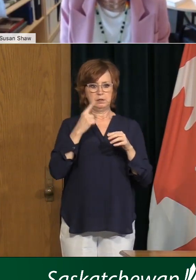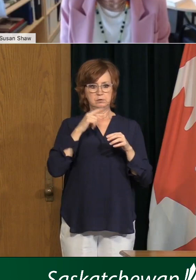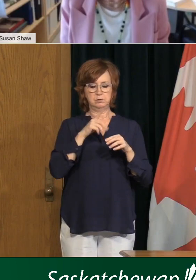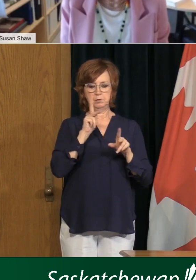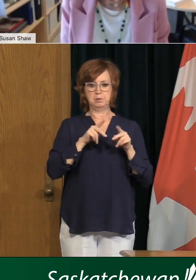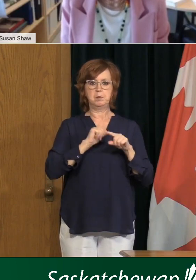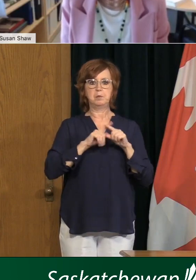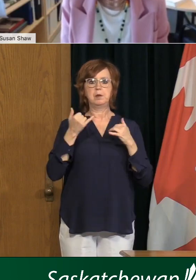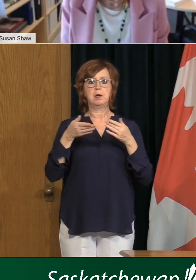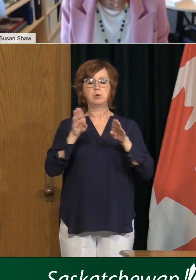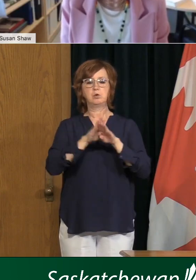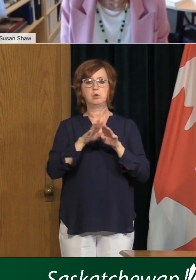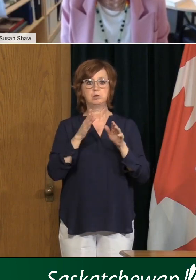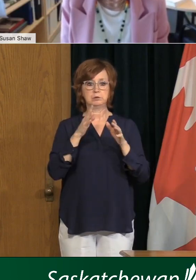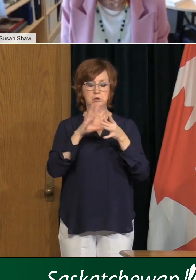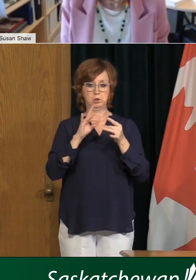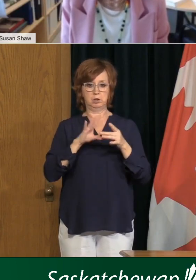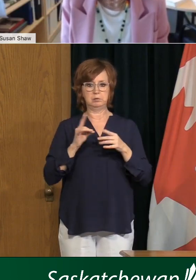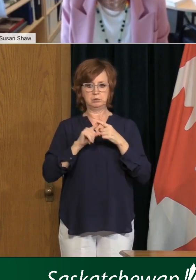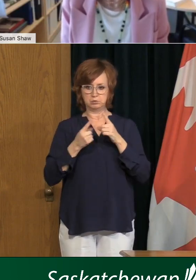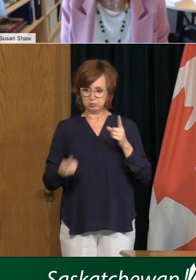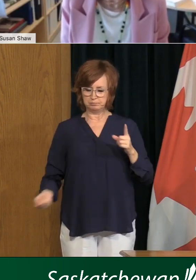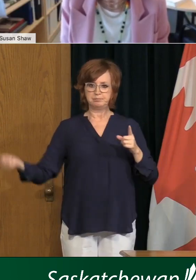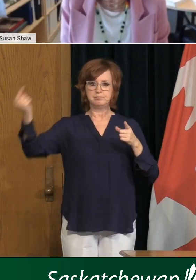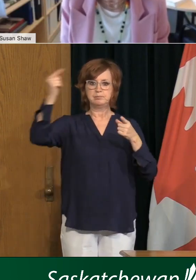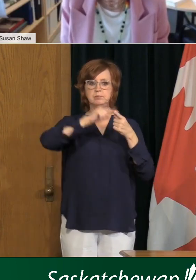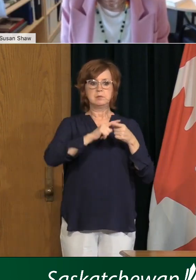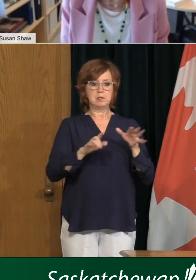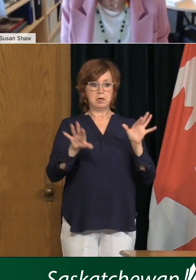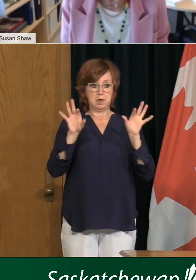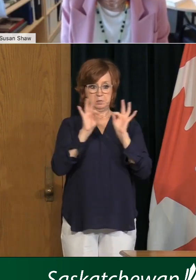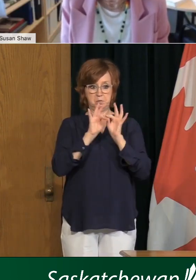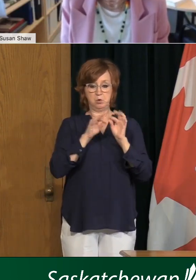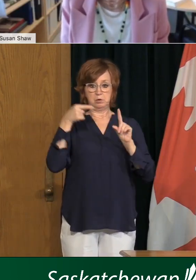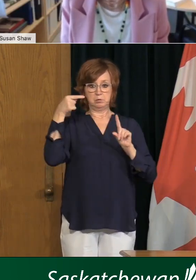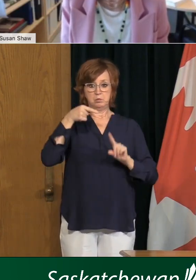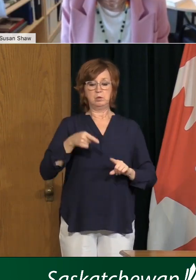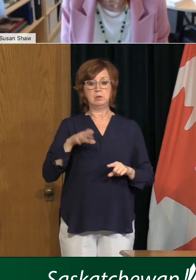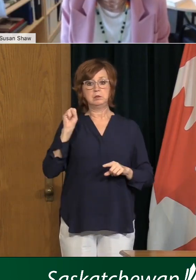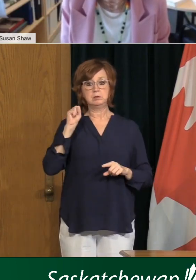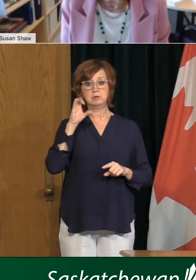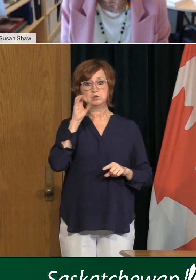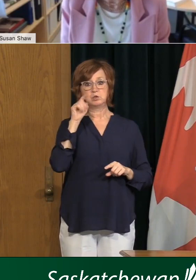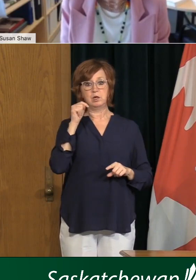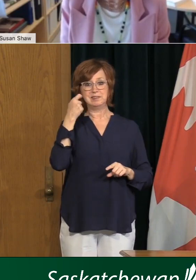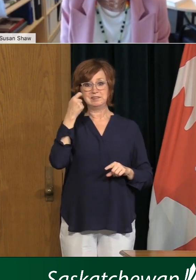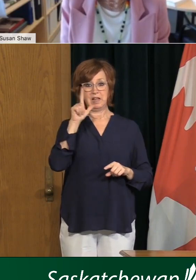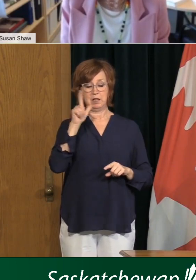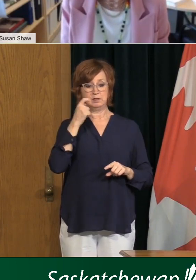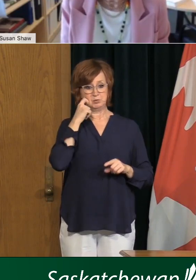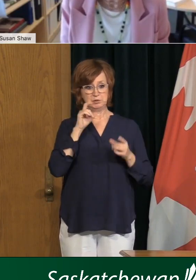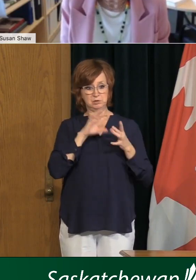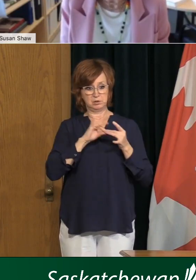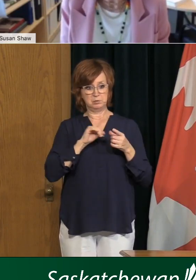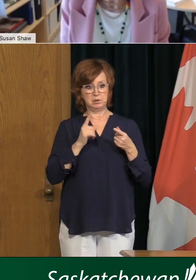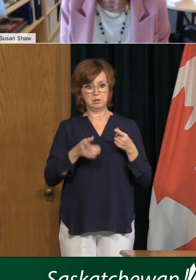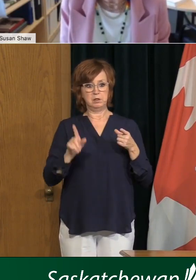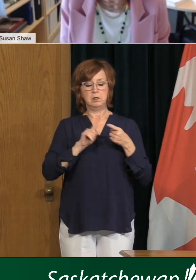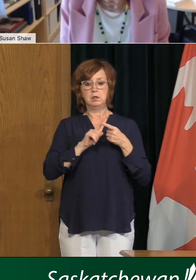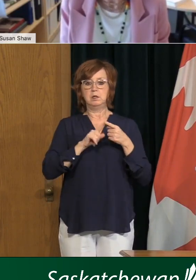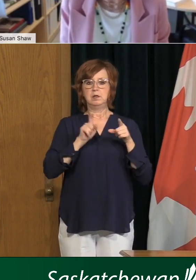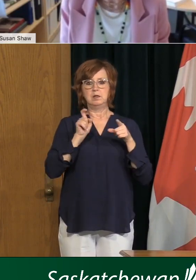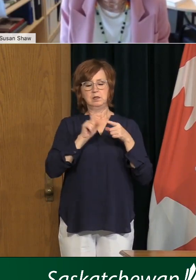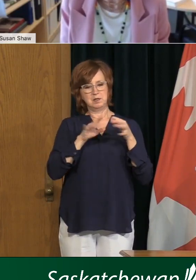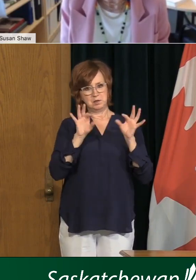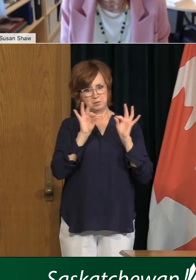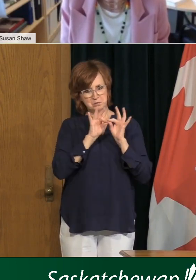will conclude this presentation by just circling back to a couple of the key points that Scott made at the start. We must be